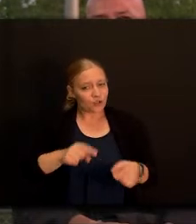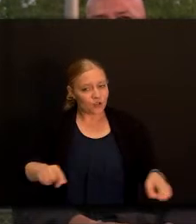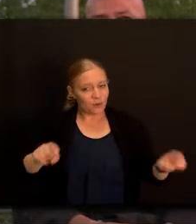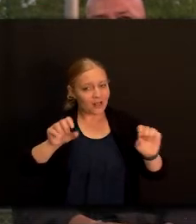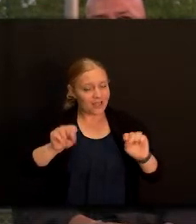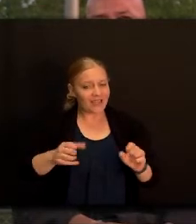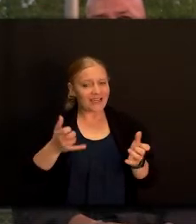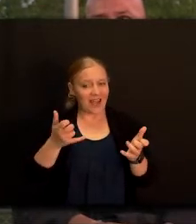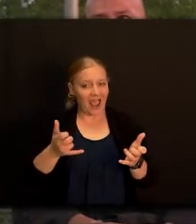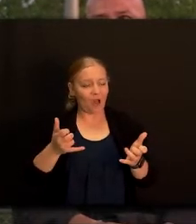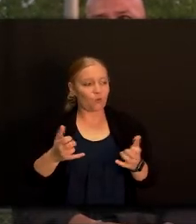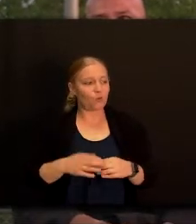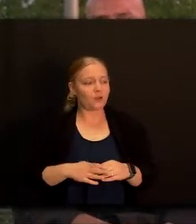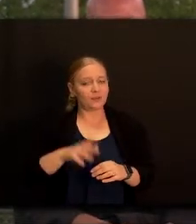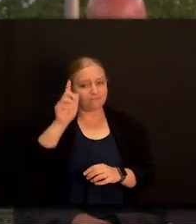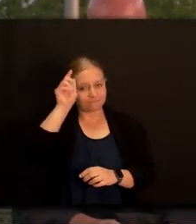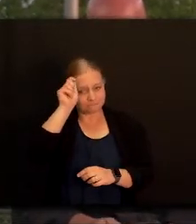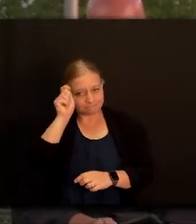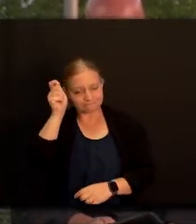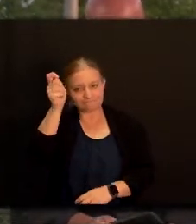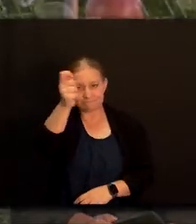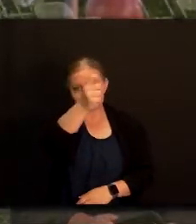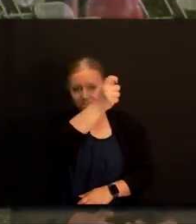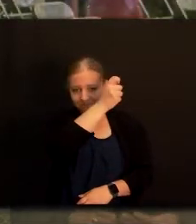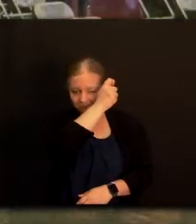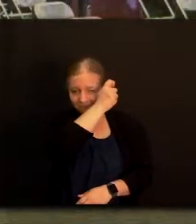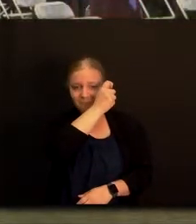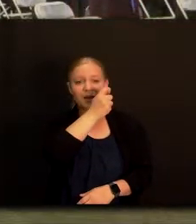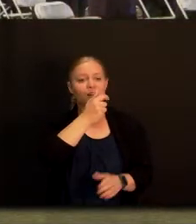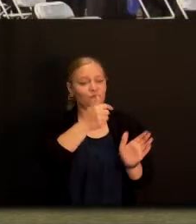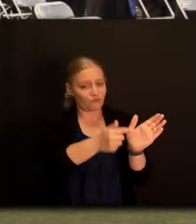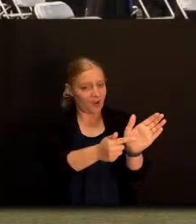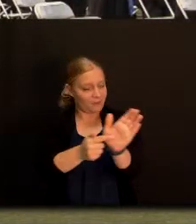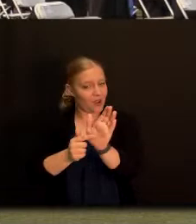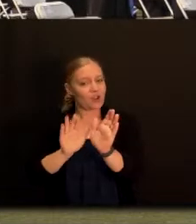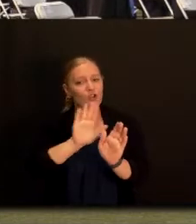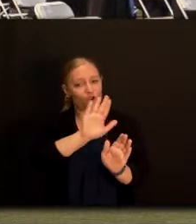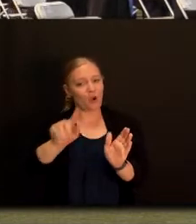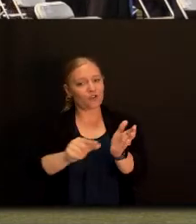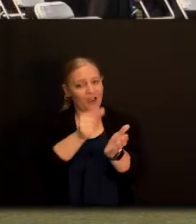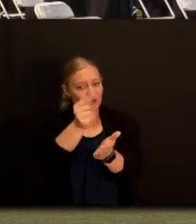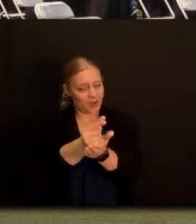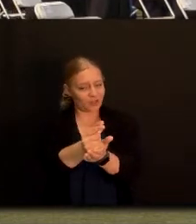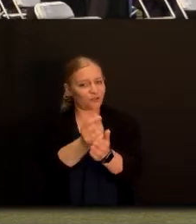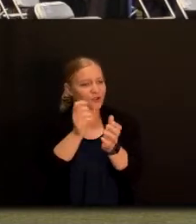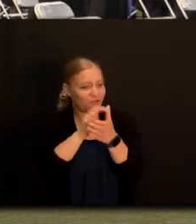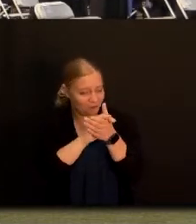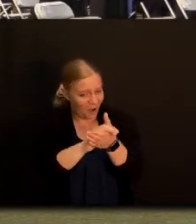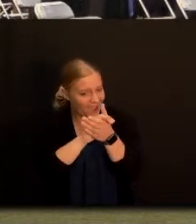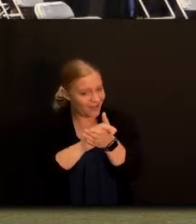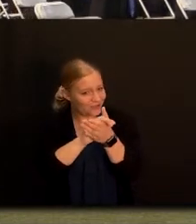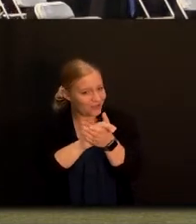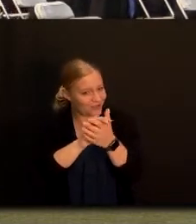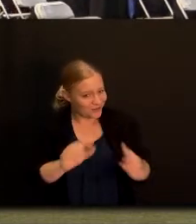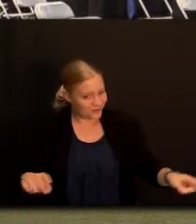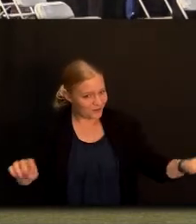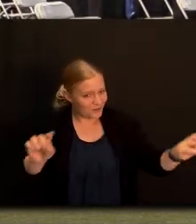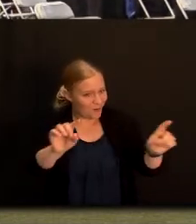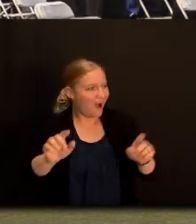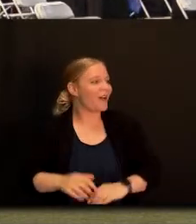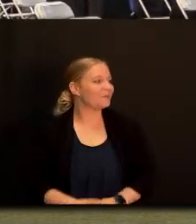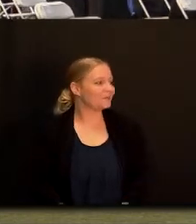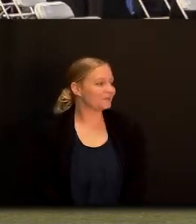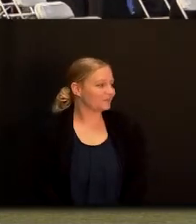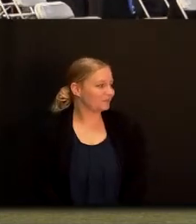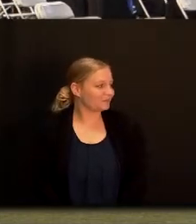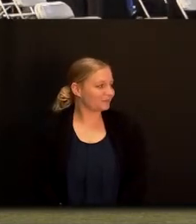now move your tassel from the right to the left, signifying your graduation. Congratulations, class of 2023.